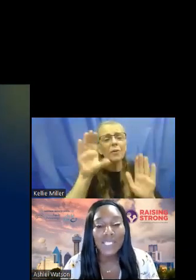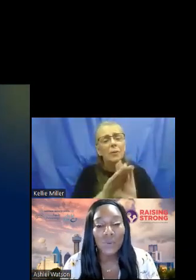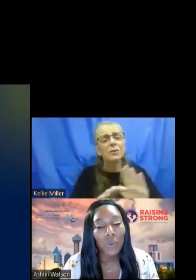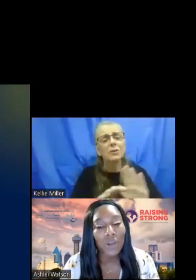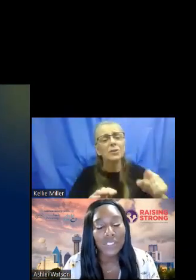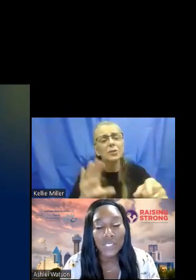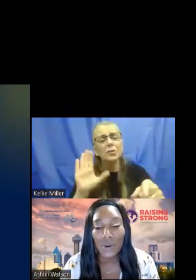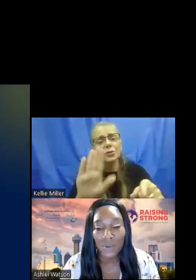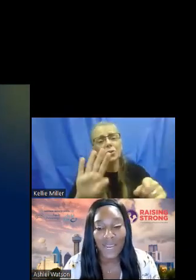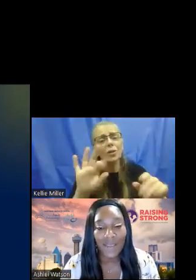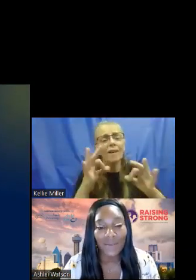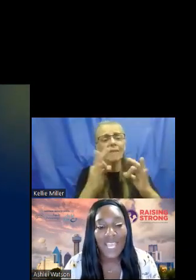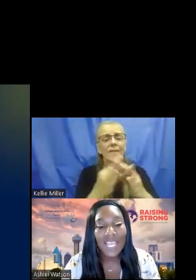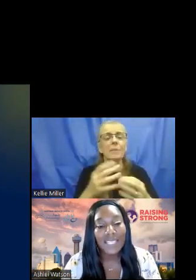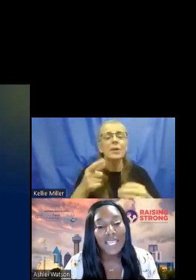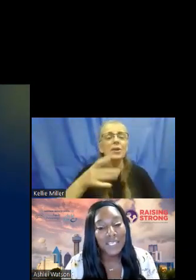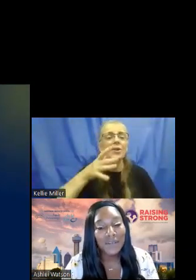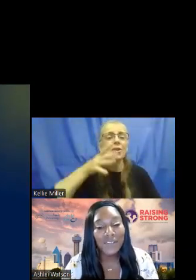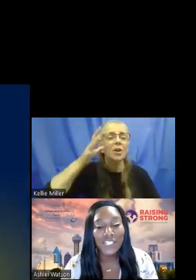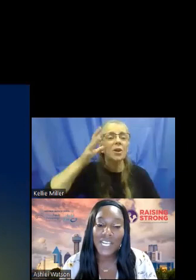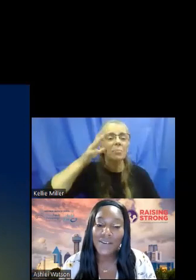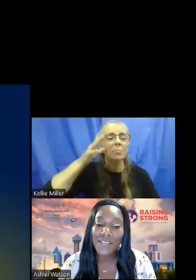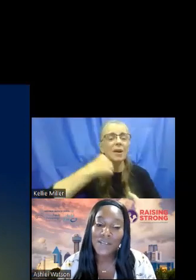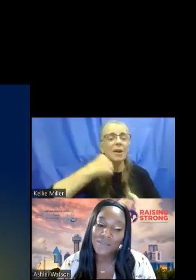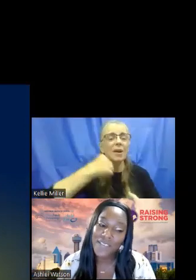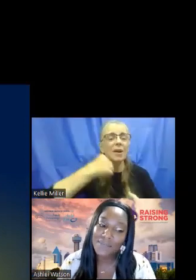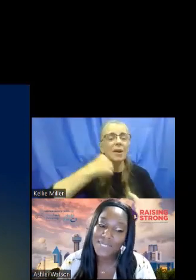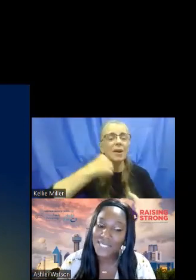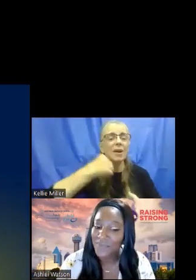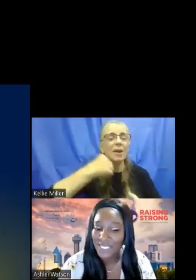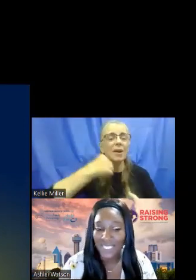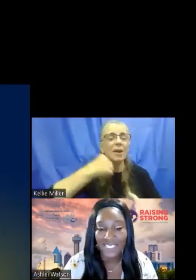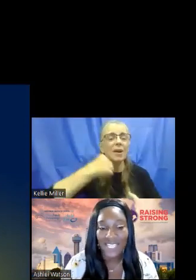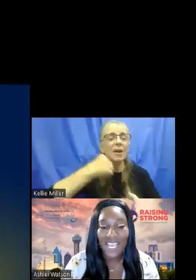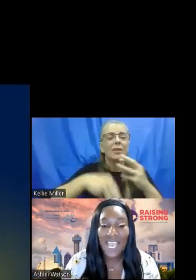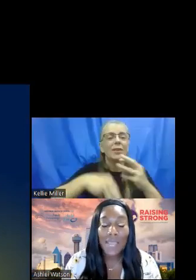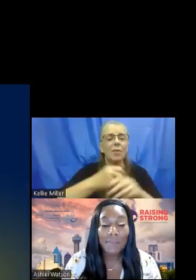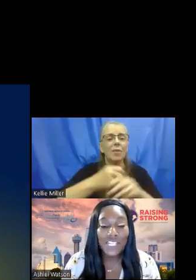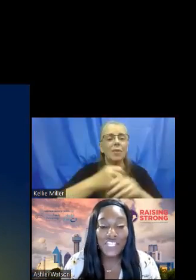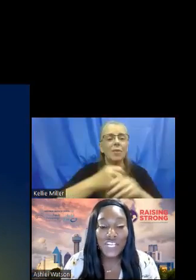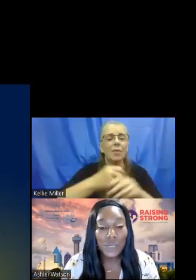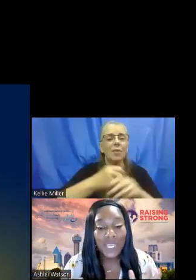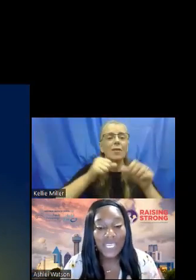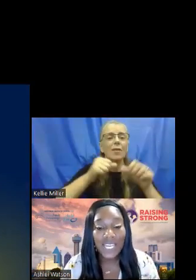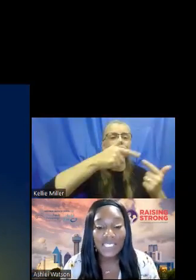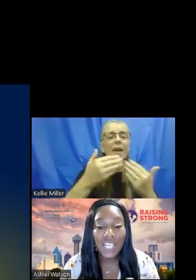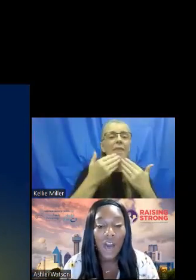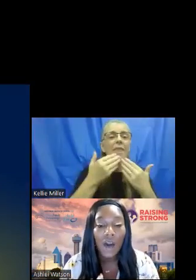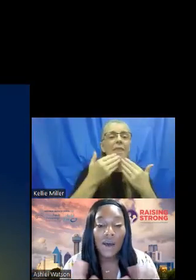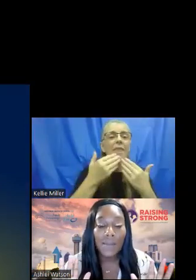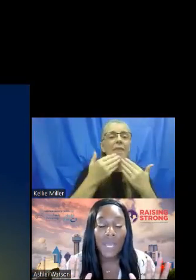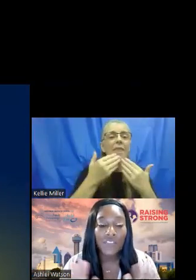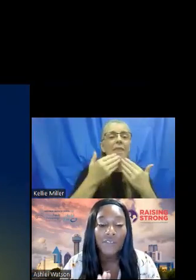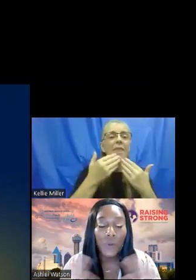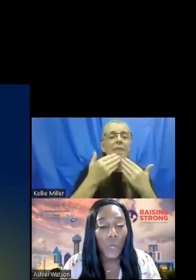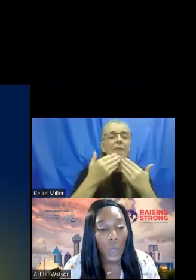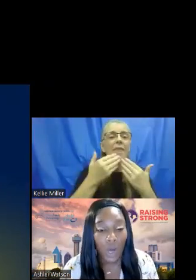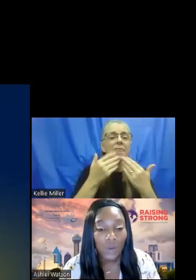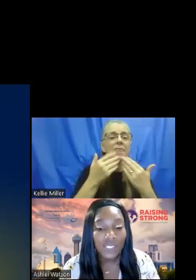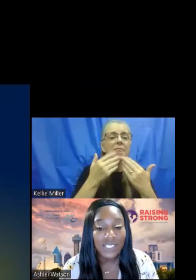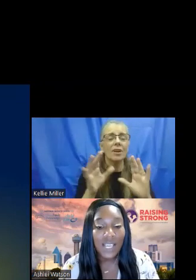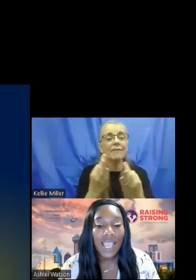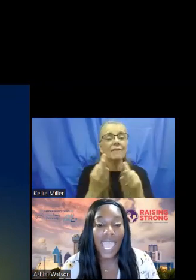what makes the world go around. Thank you for sharing your families with us. And be sure you can catch the